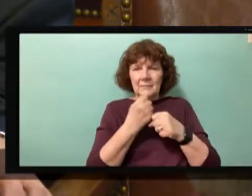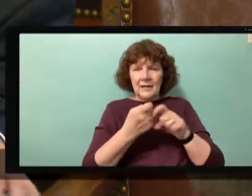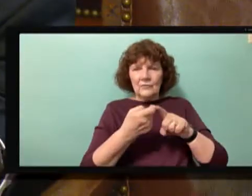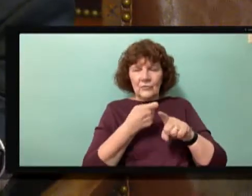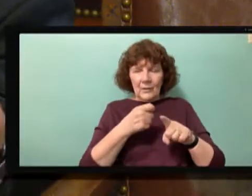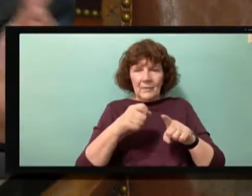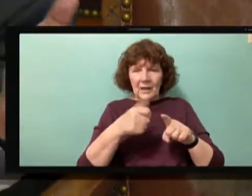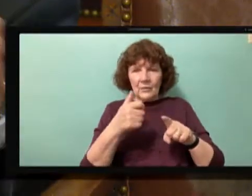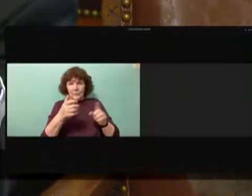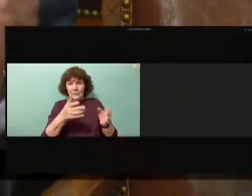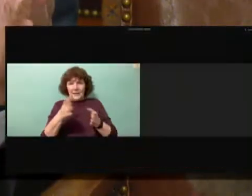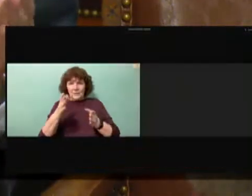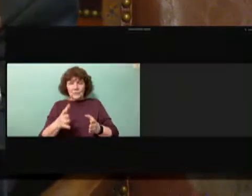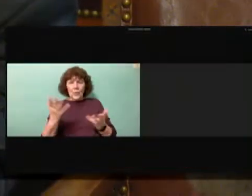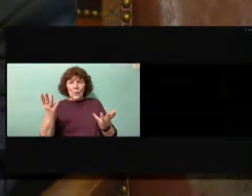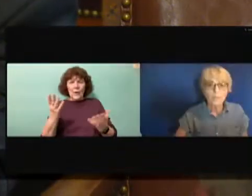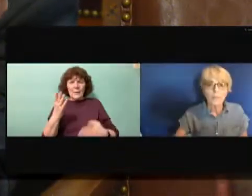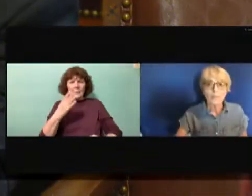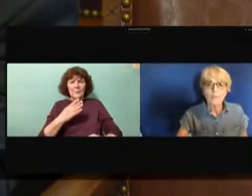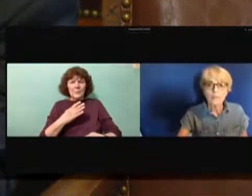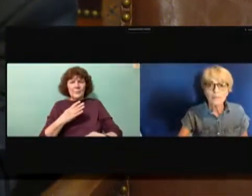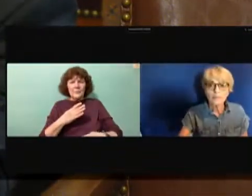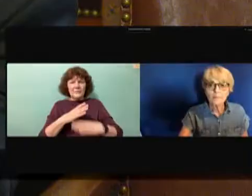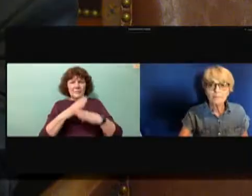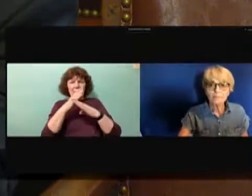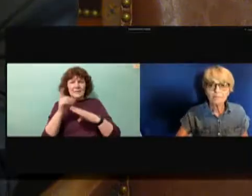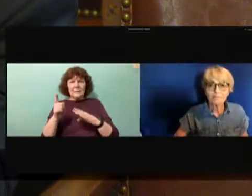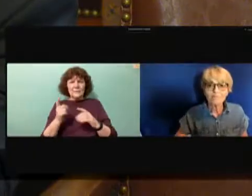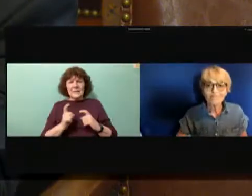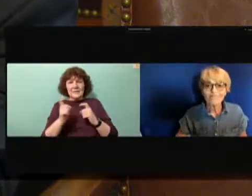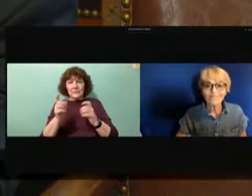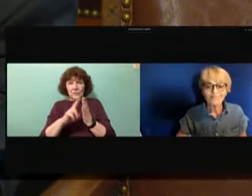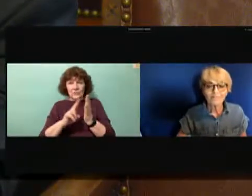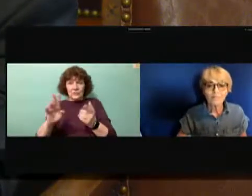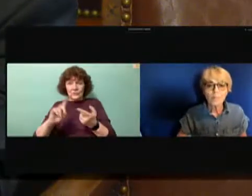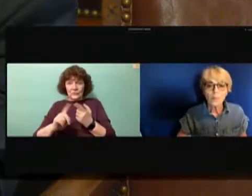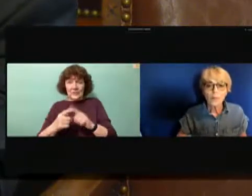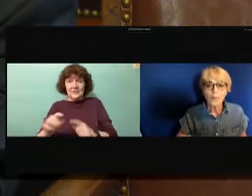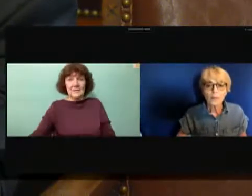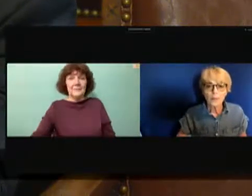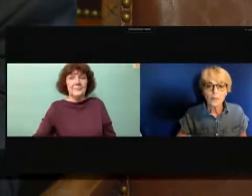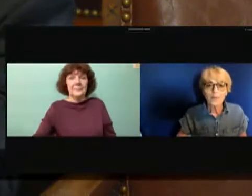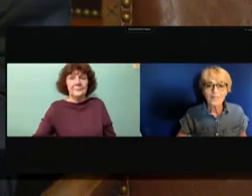friend, other than that you know, your guideline that